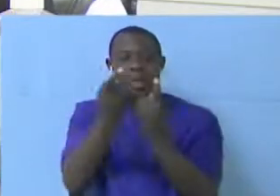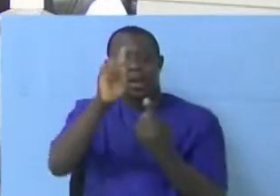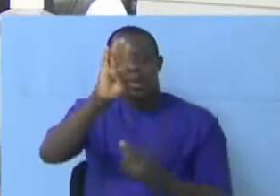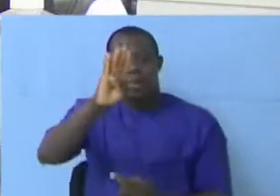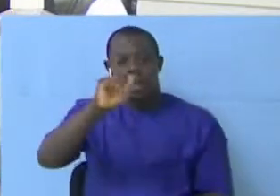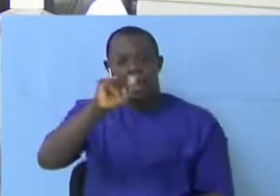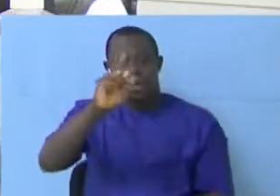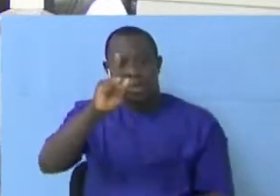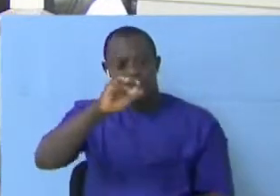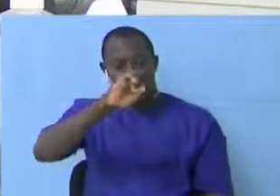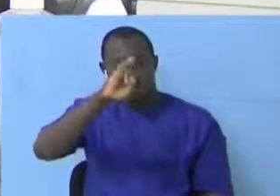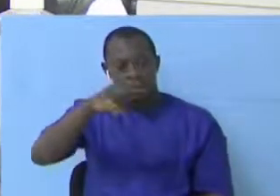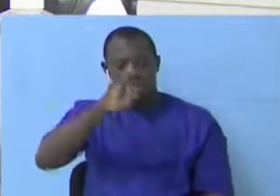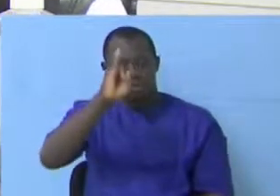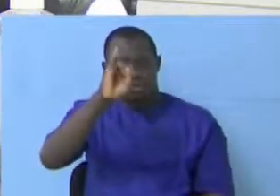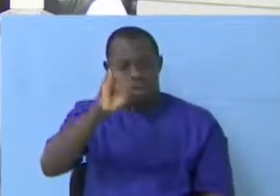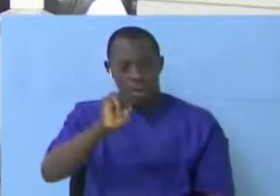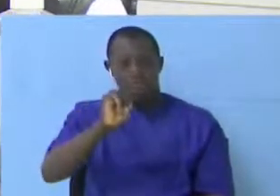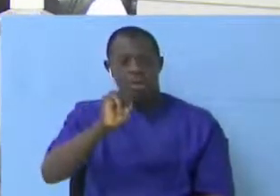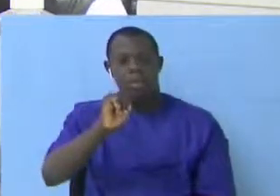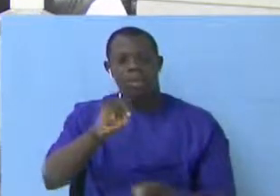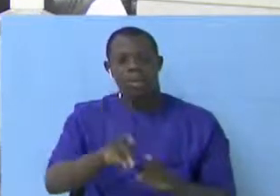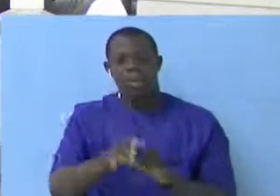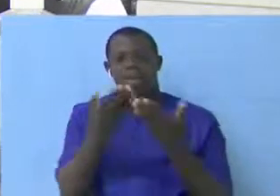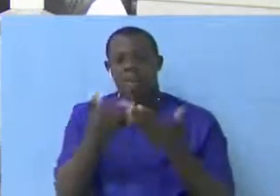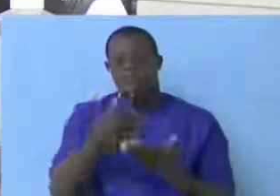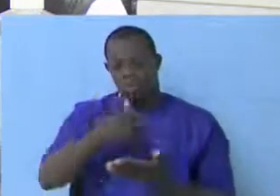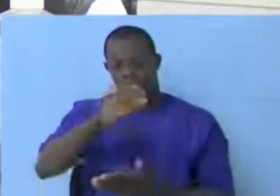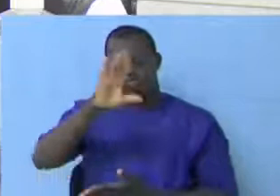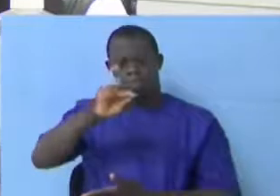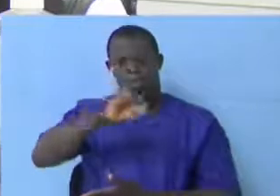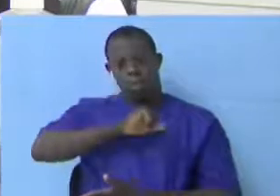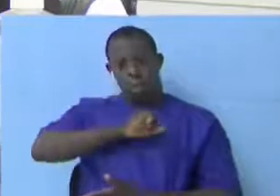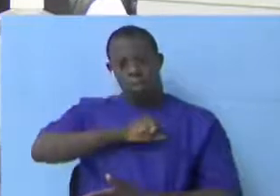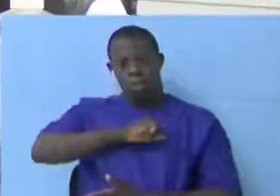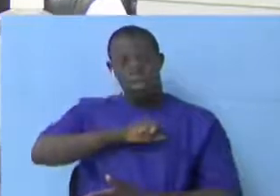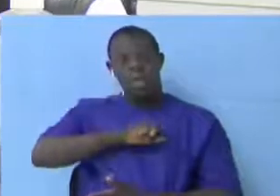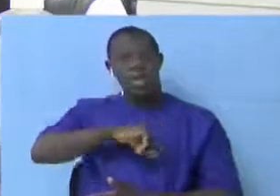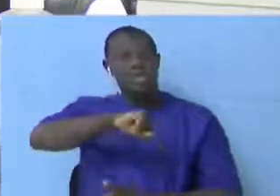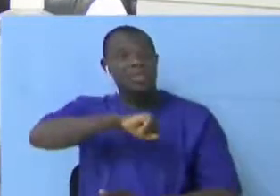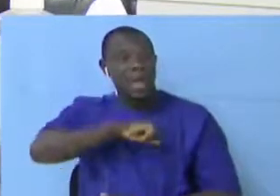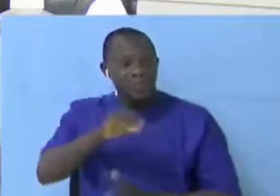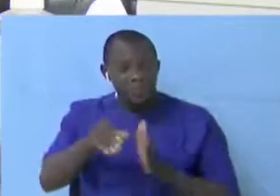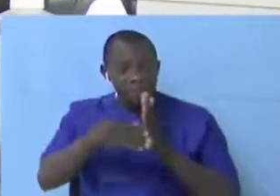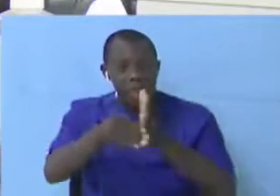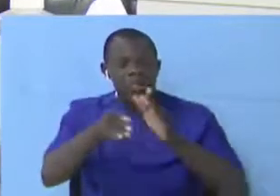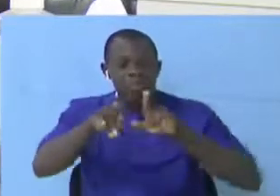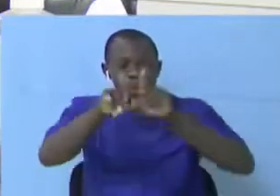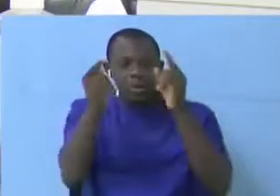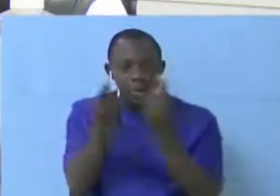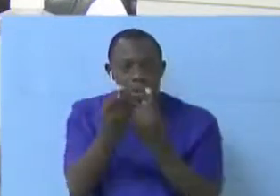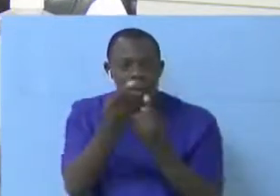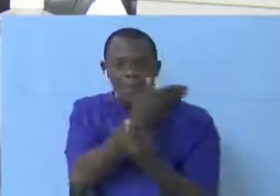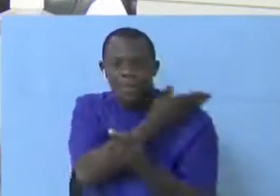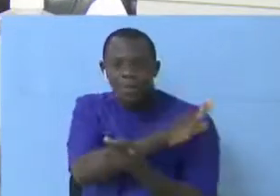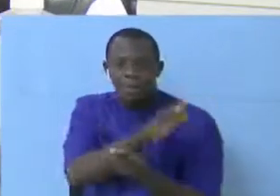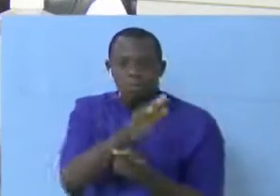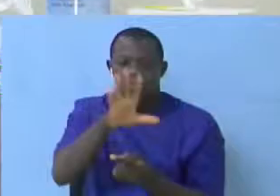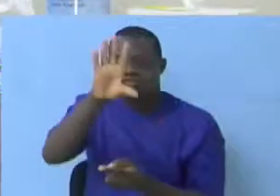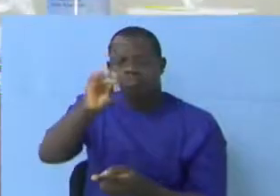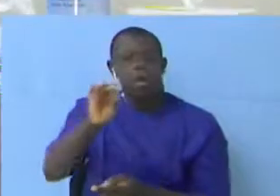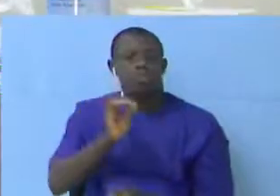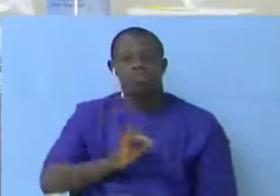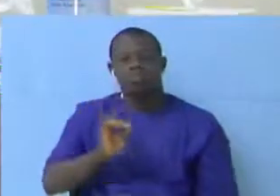So I have done mine, but his was not forthcoming. But in the entire brate ta monke